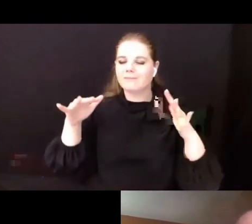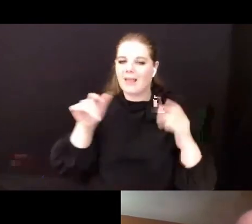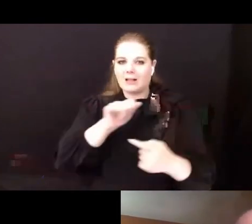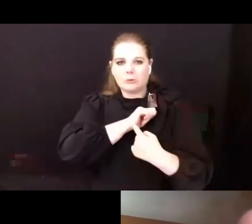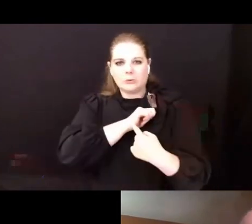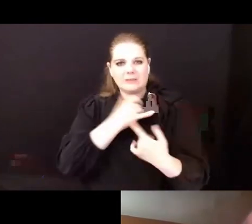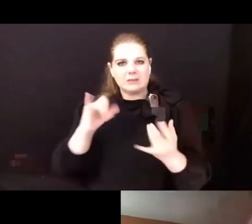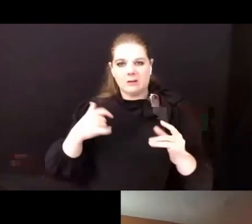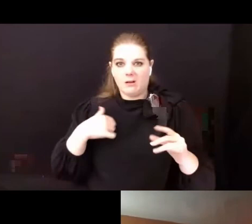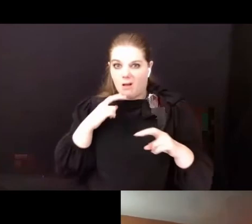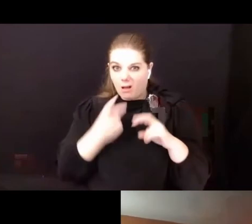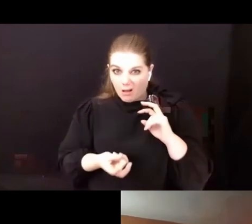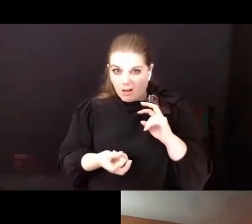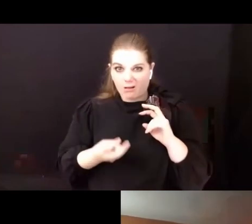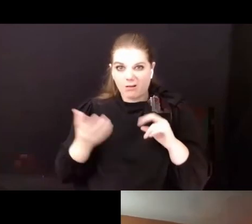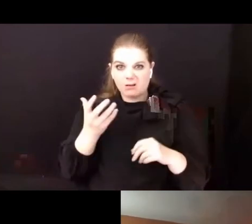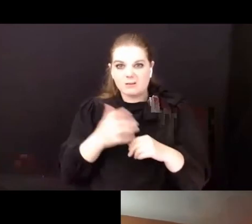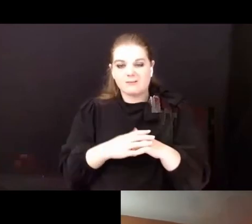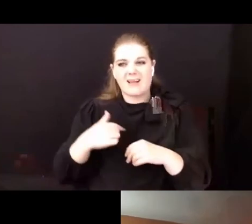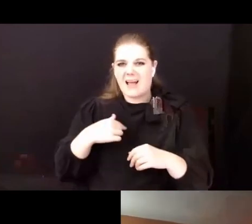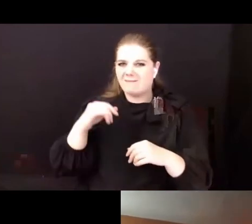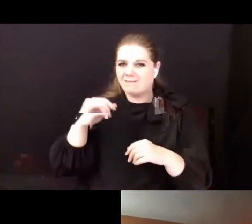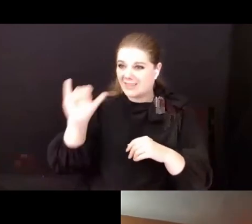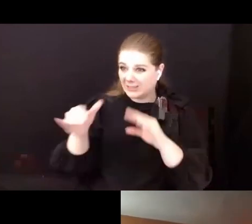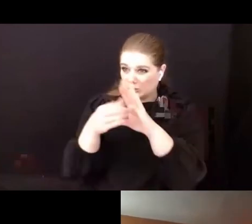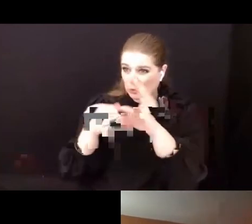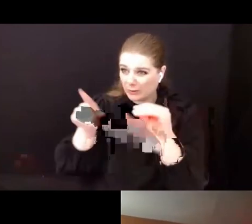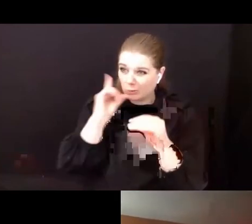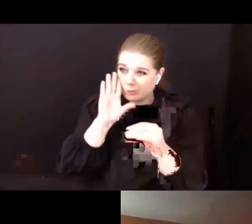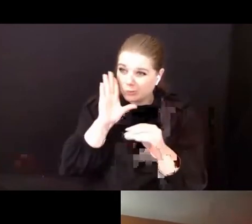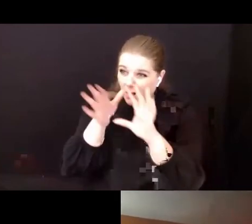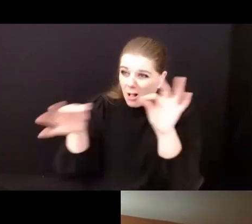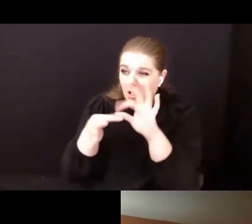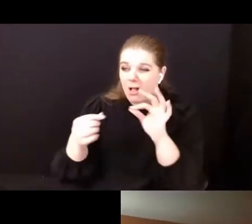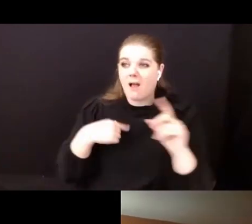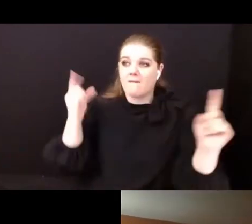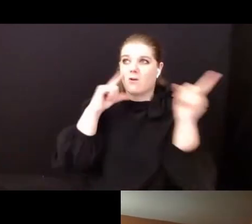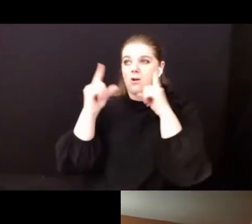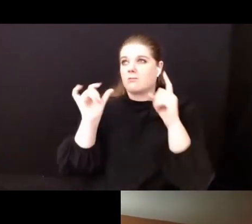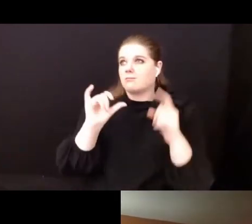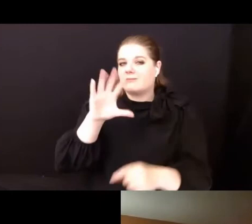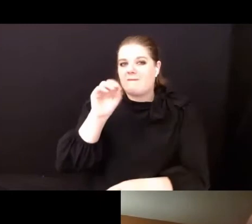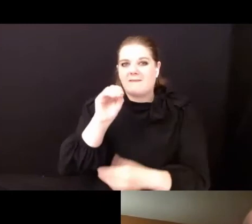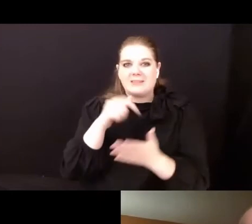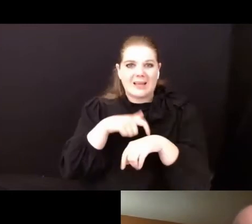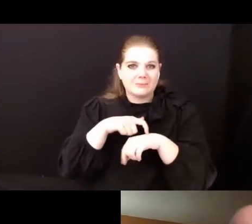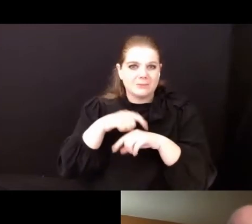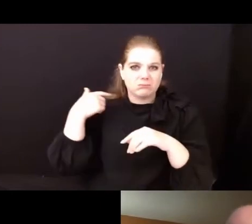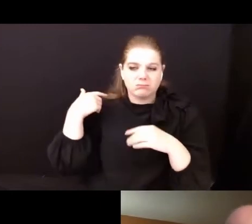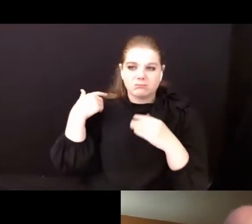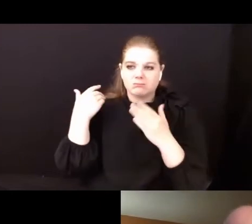this story that you're about to tell probably, I don't know, 50 times, and every time I'm